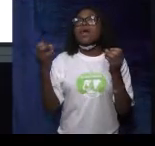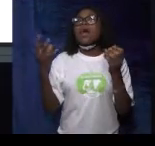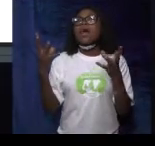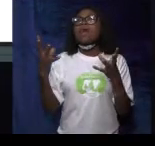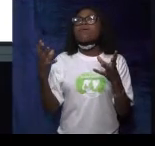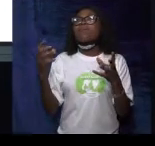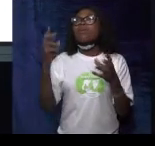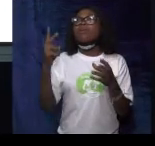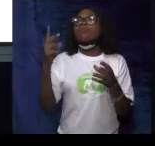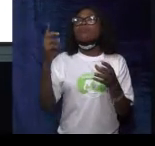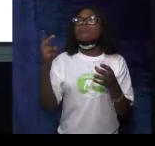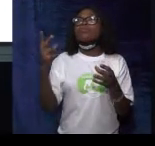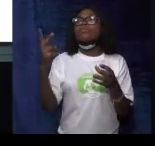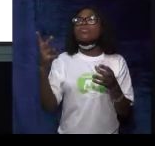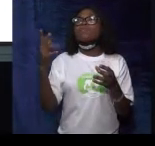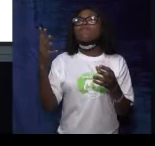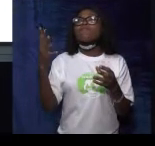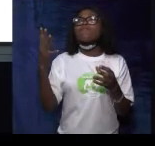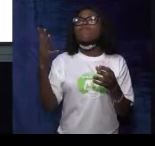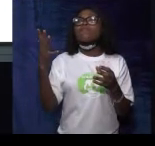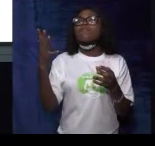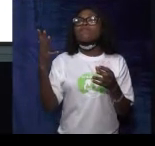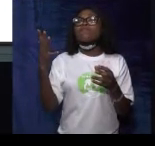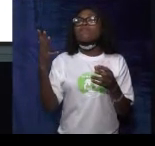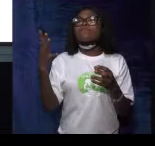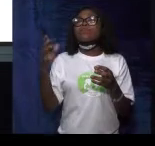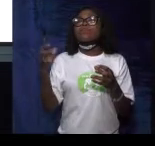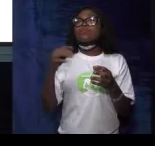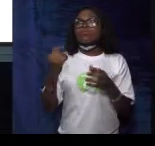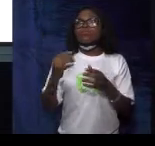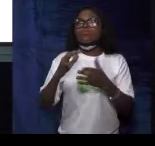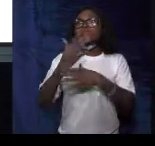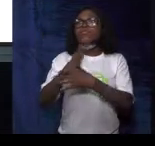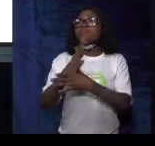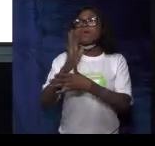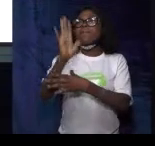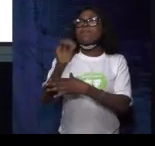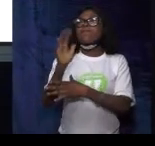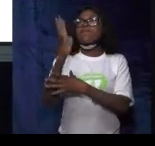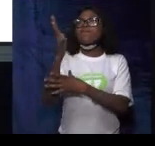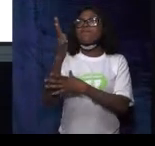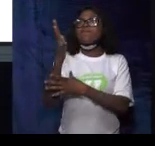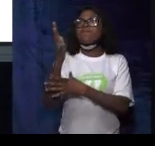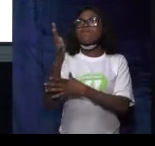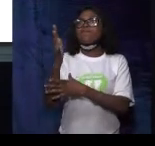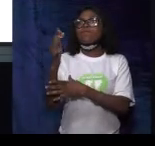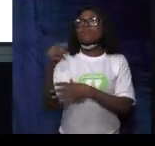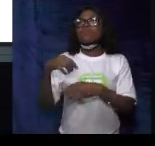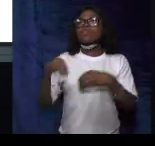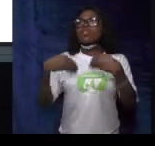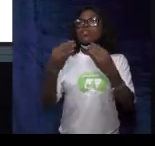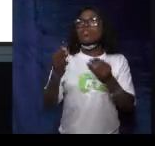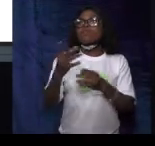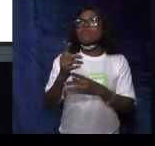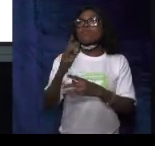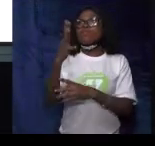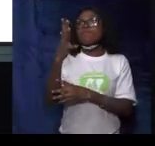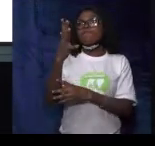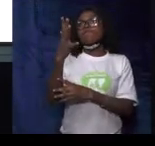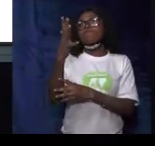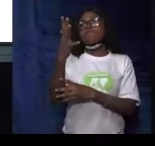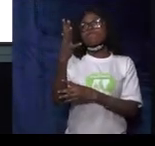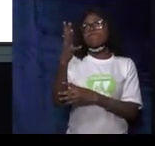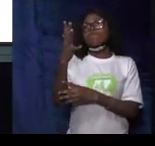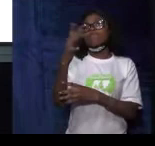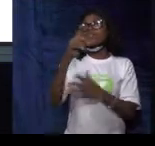data items do we have? 1, 2, 3, 4, 5. So you divide by 5. 25 divided by 5 will